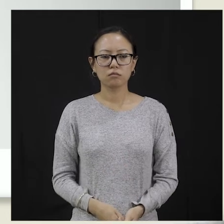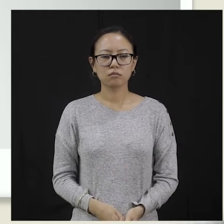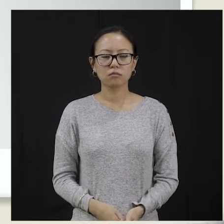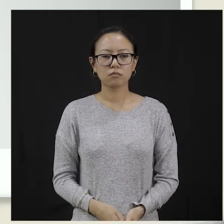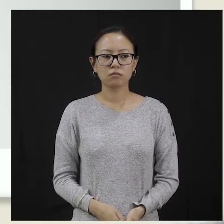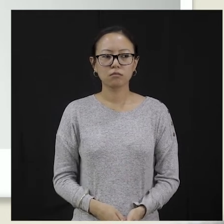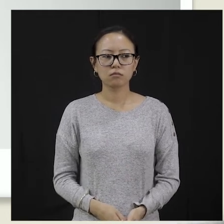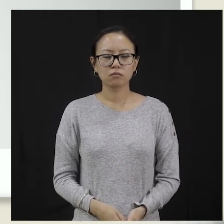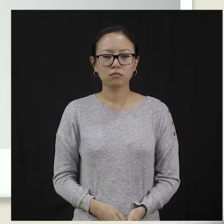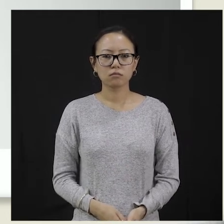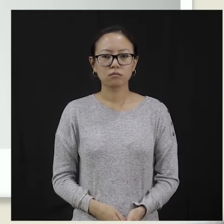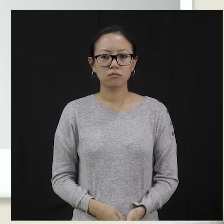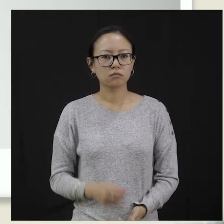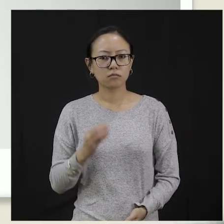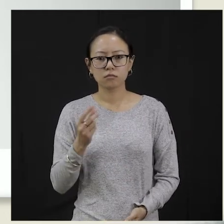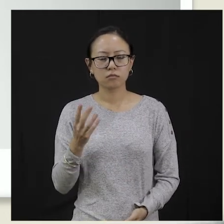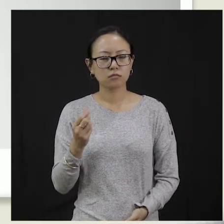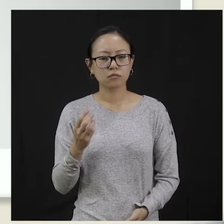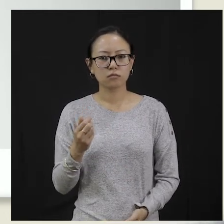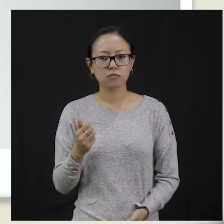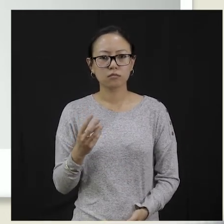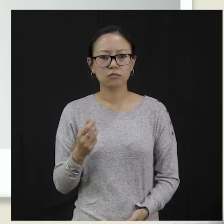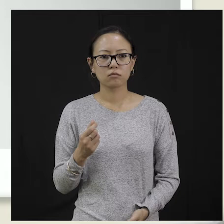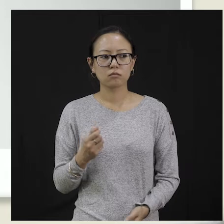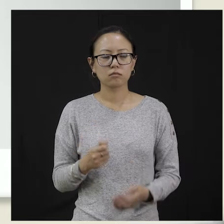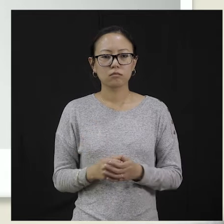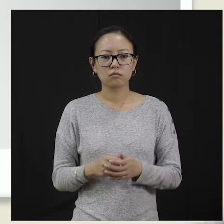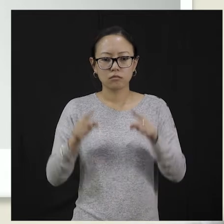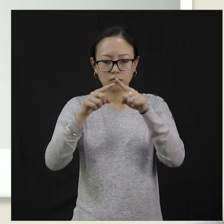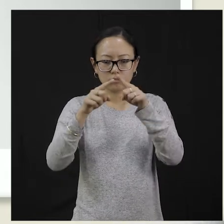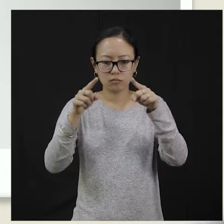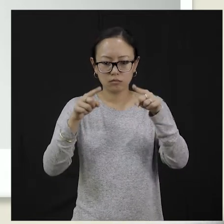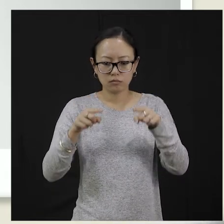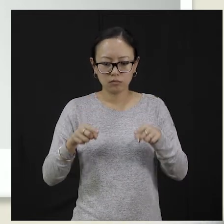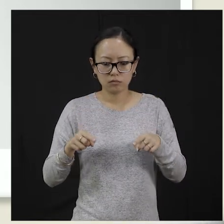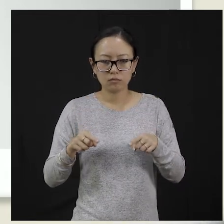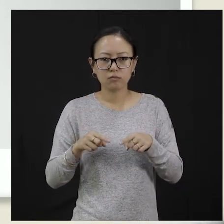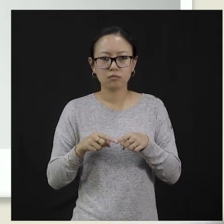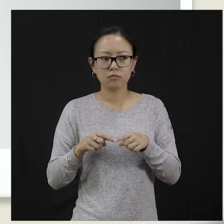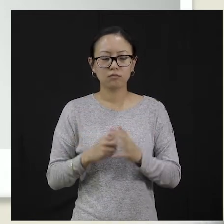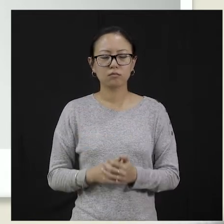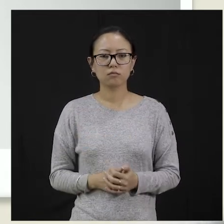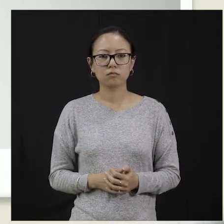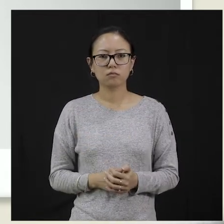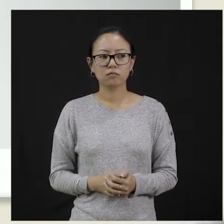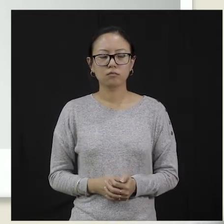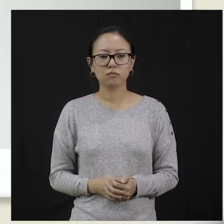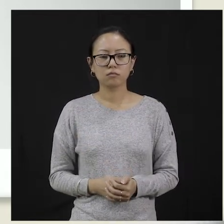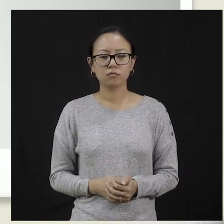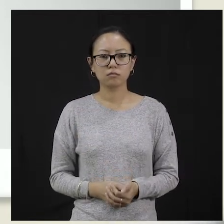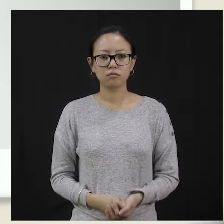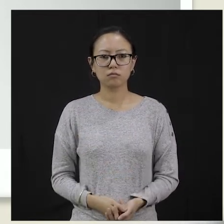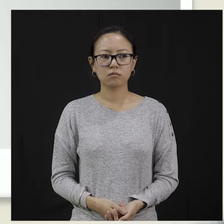in shape. Then this is Indian currency, right? Yes, this is also in which